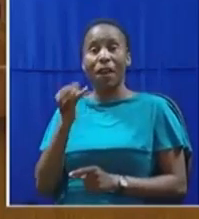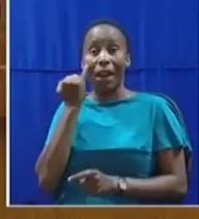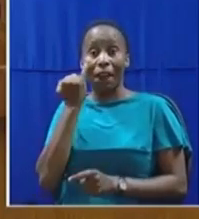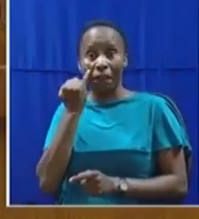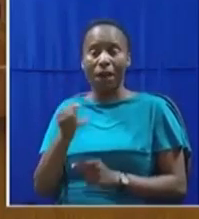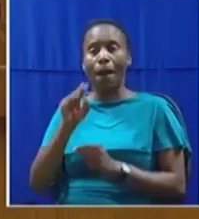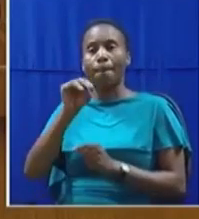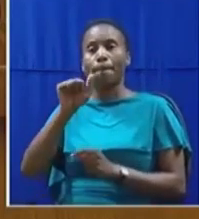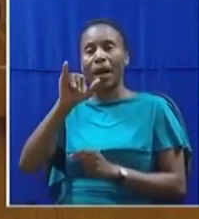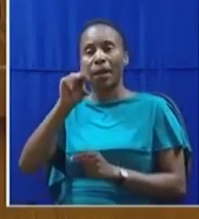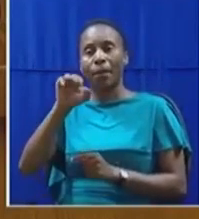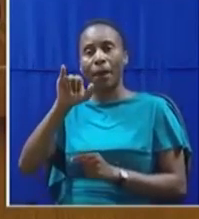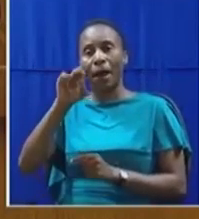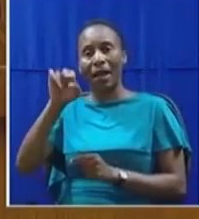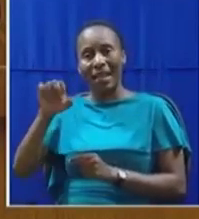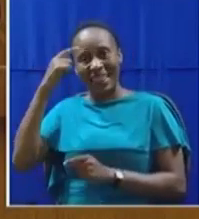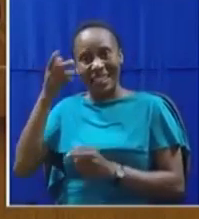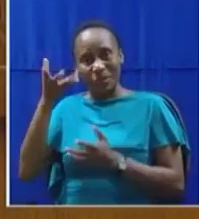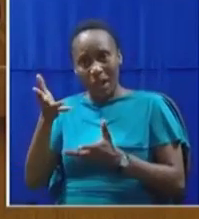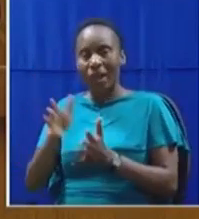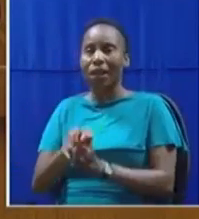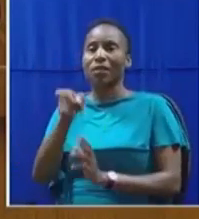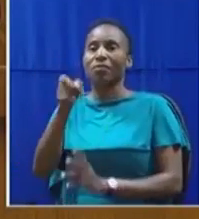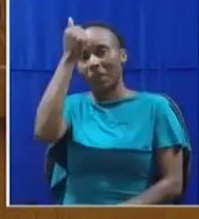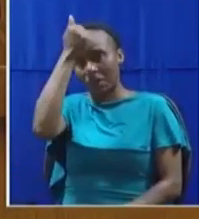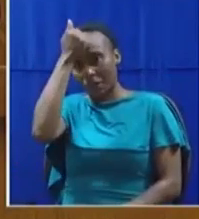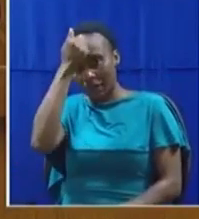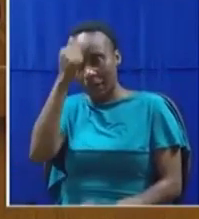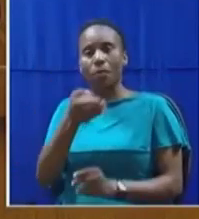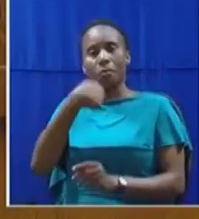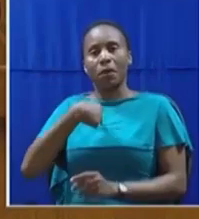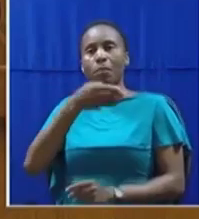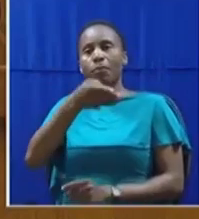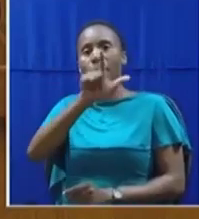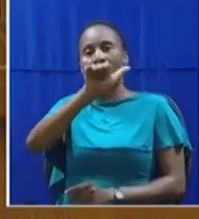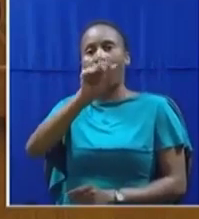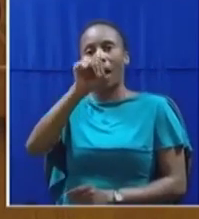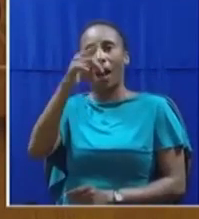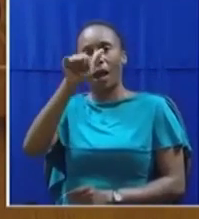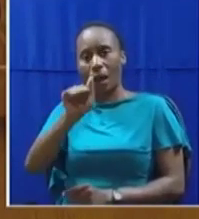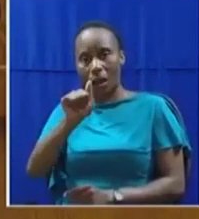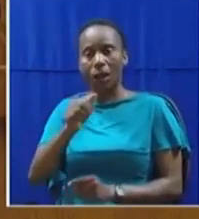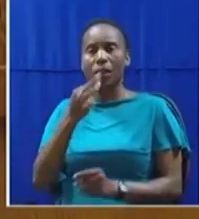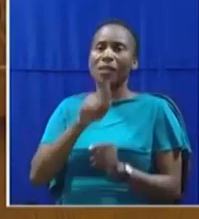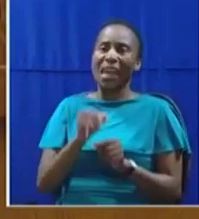went to Kwalanga, they told me that if he thinks that way, kusho ukuthi